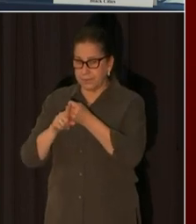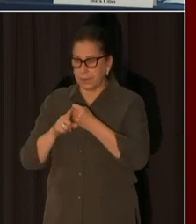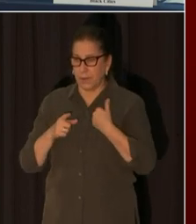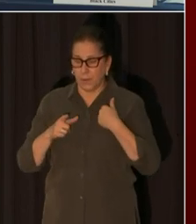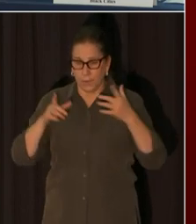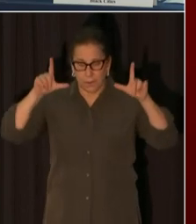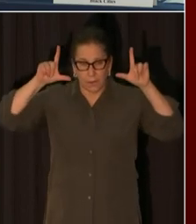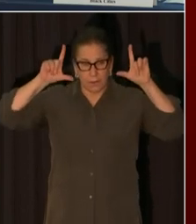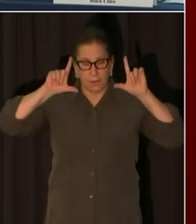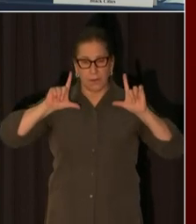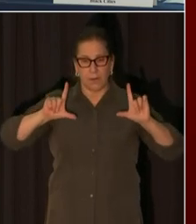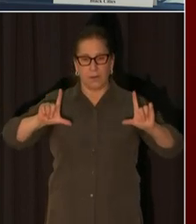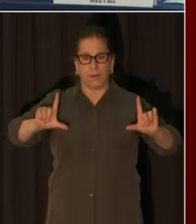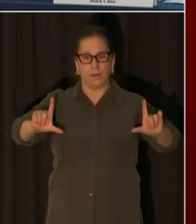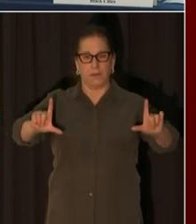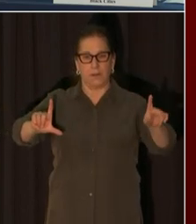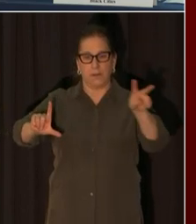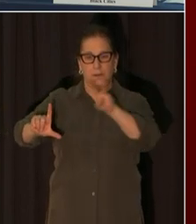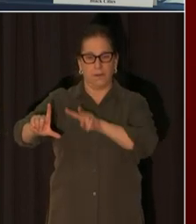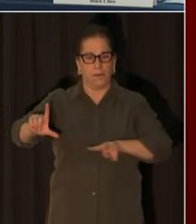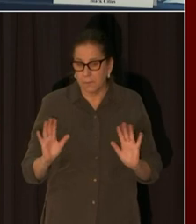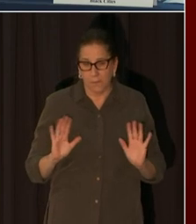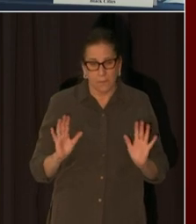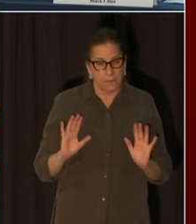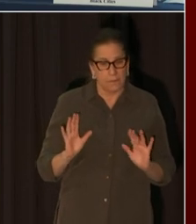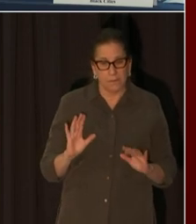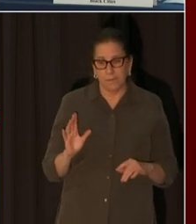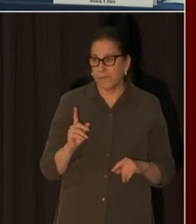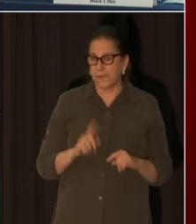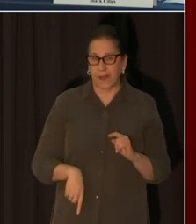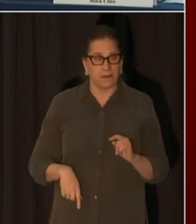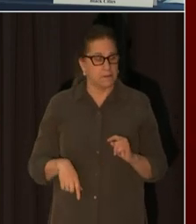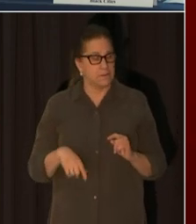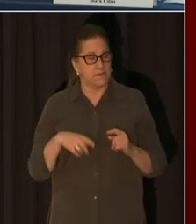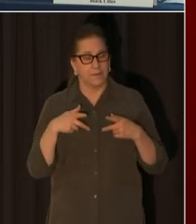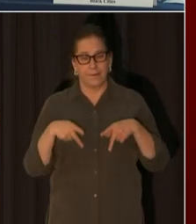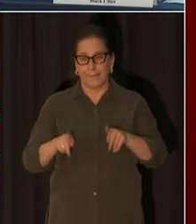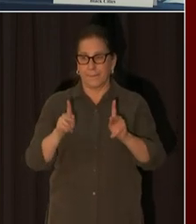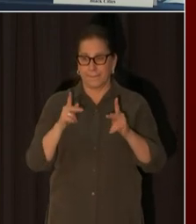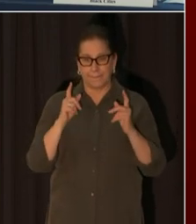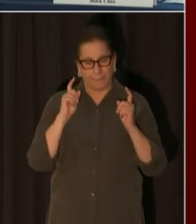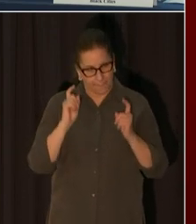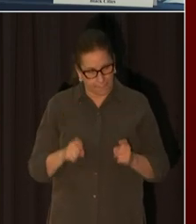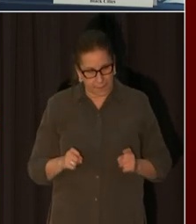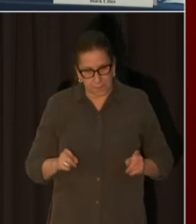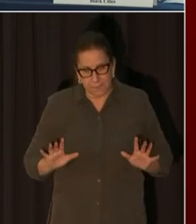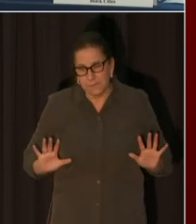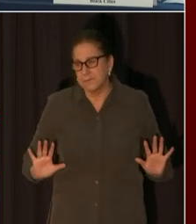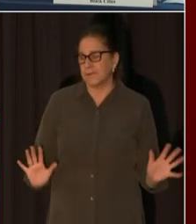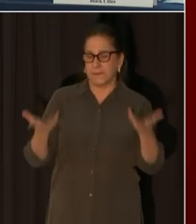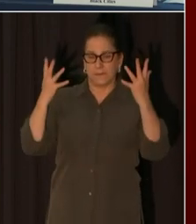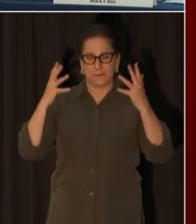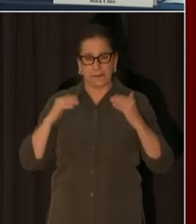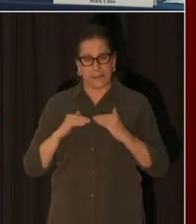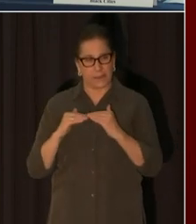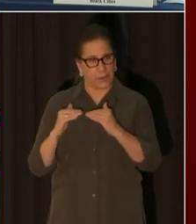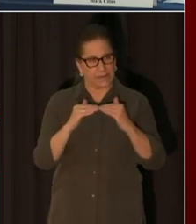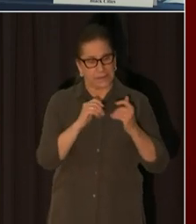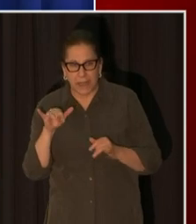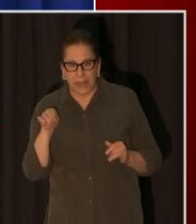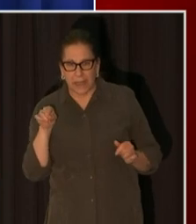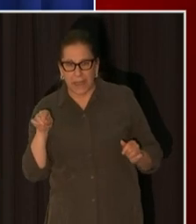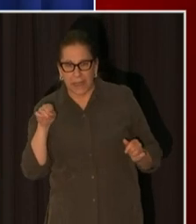interconnected we are as a society. When our neighbors are sick, we are at risk. And yet the inequities